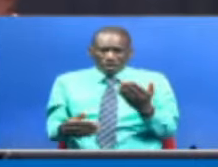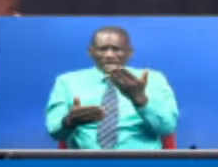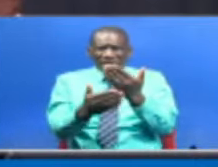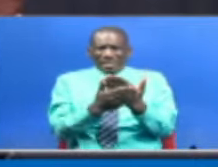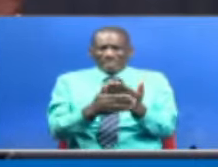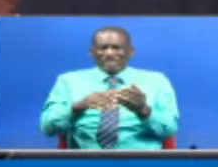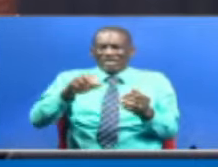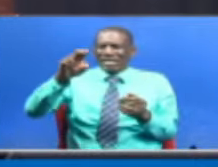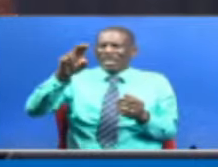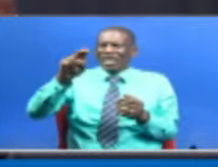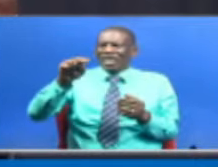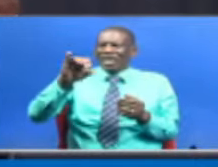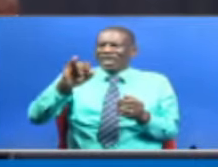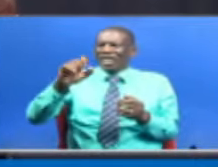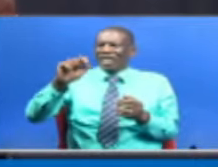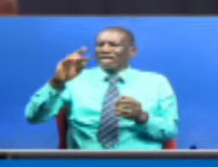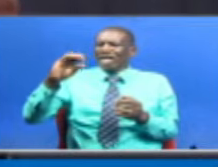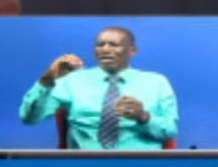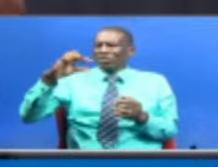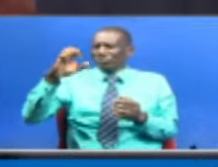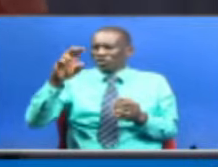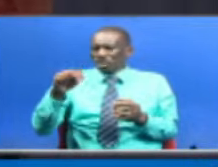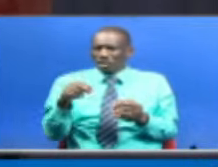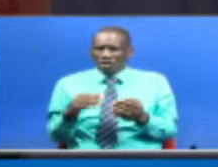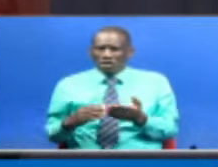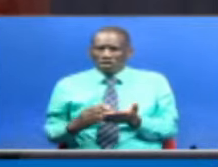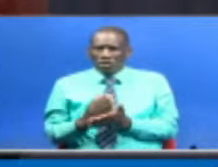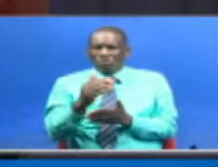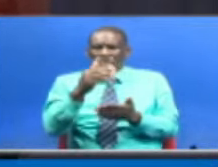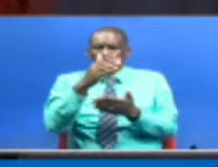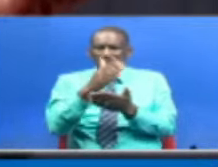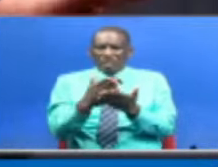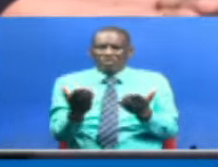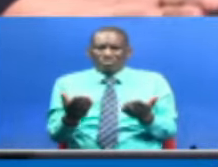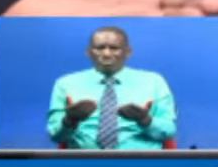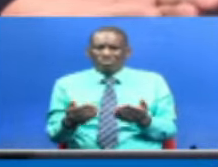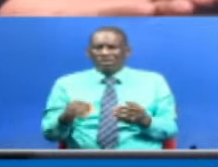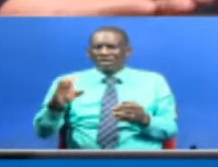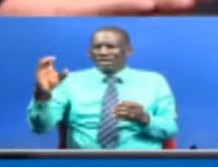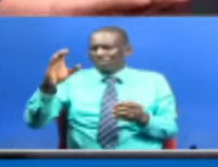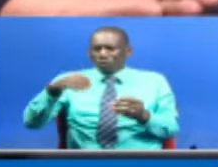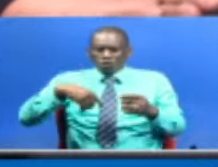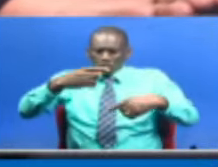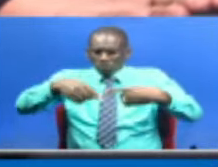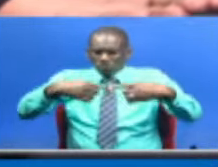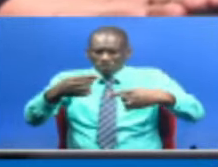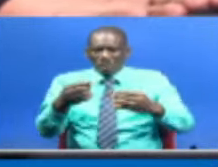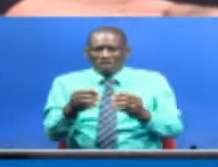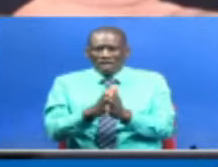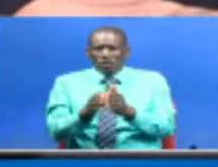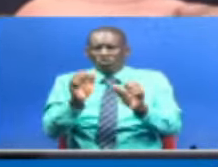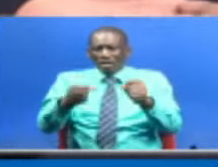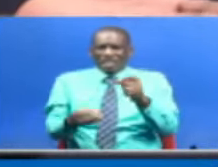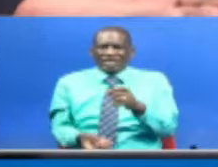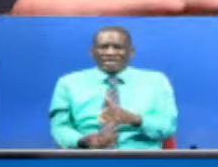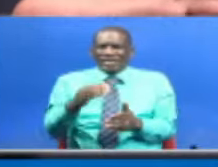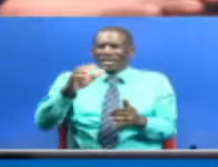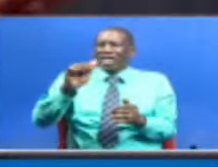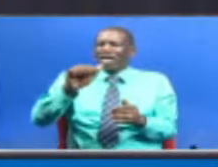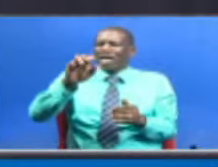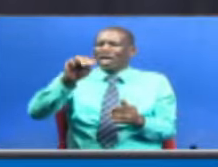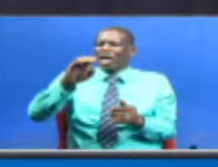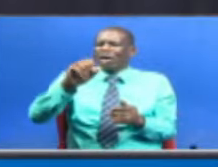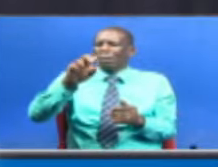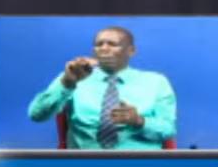nitrogen through some chemical process and create ammonia and take